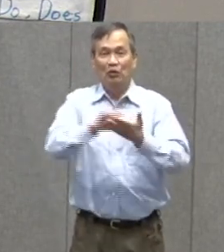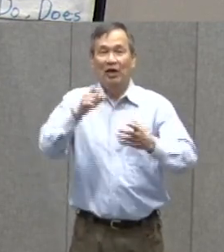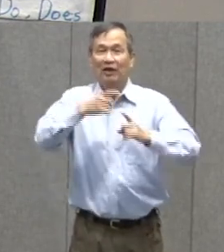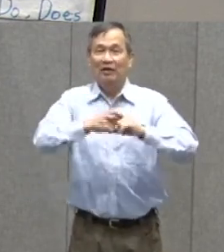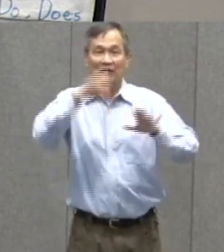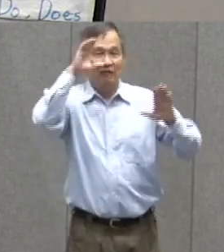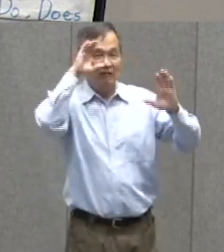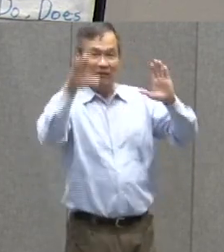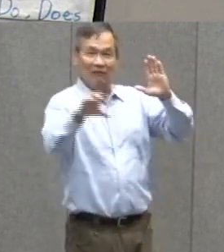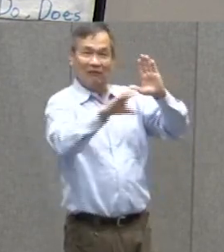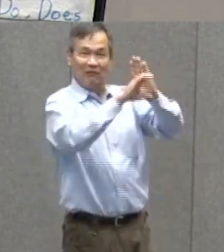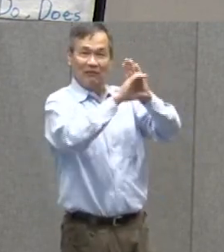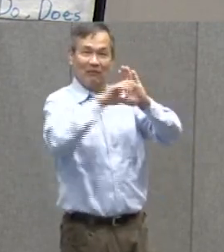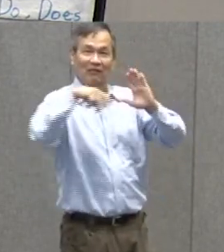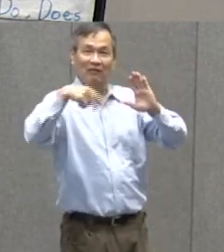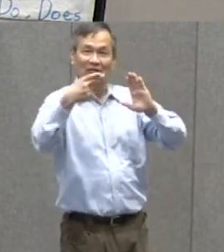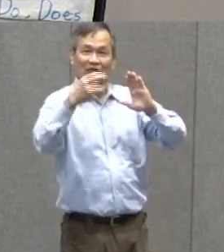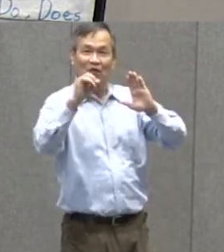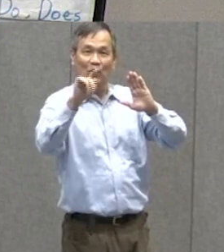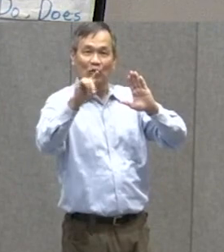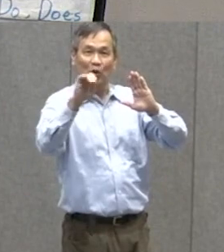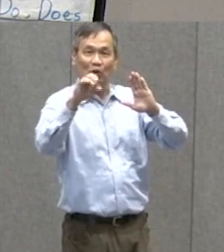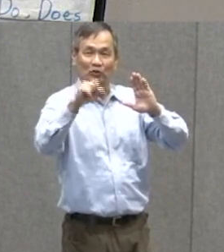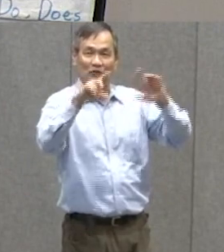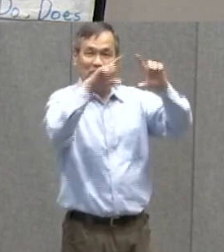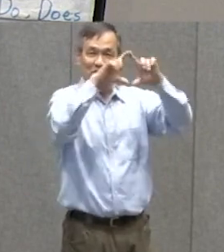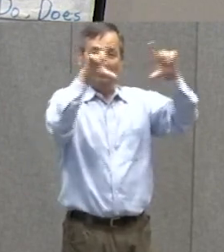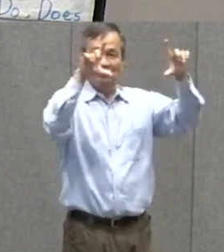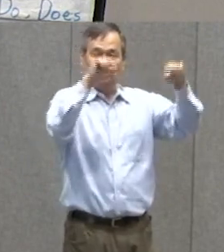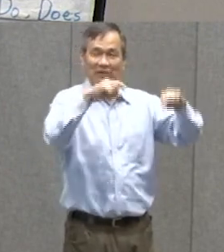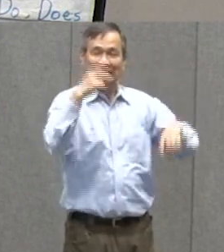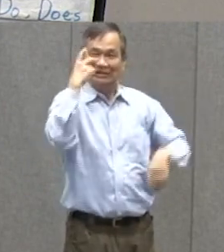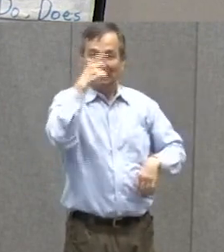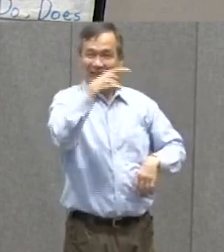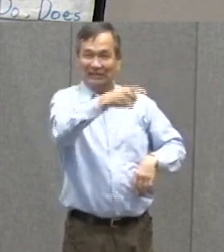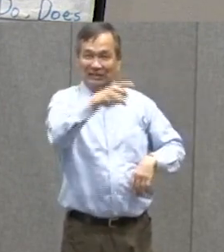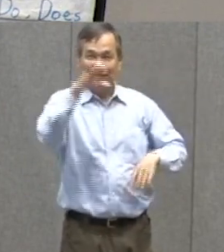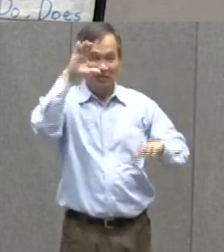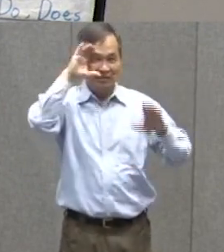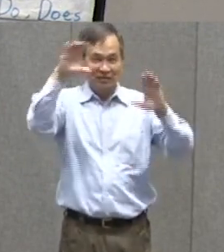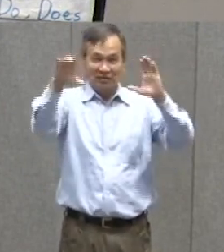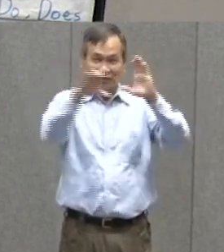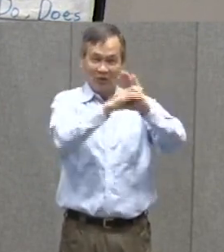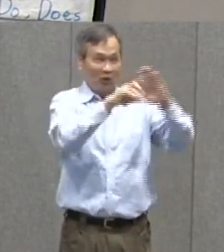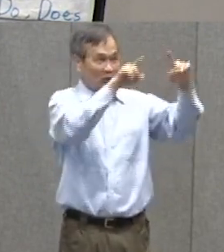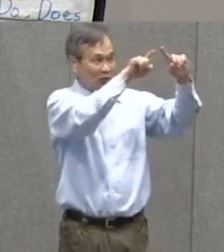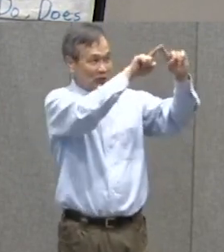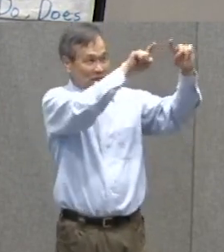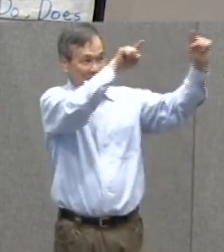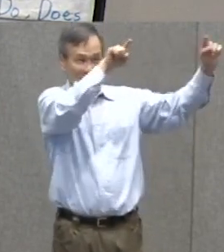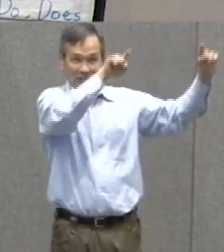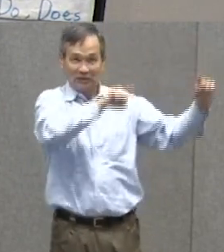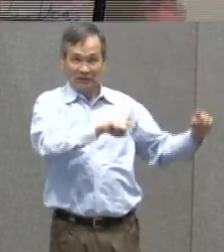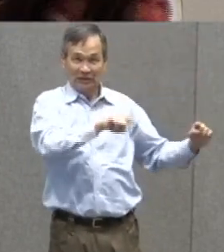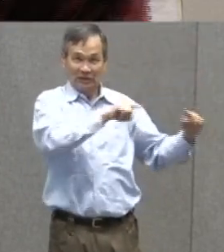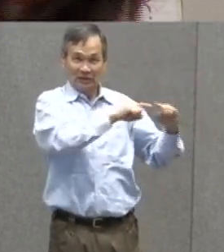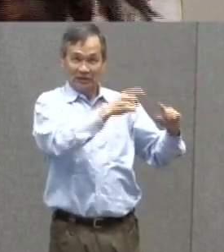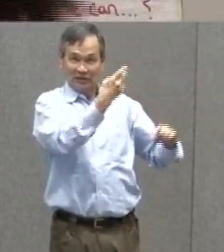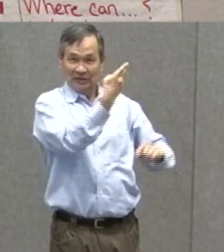Photographs. So we will get started. And what we're going to look at here at a photograph that you will see